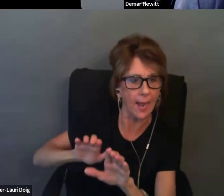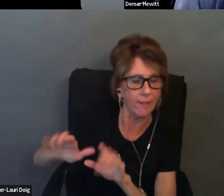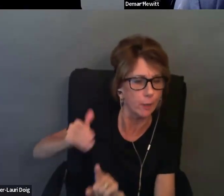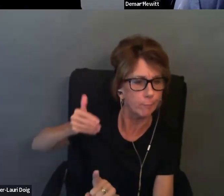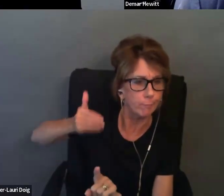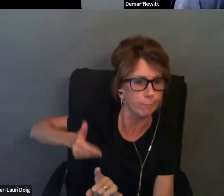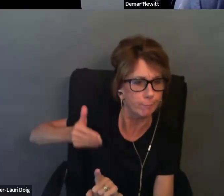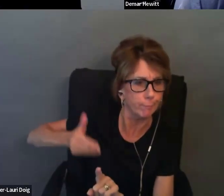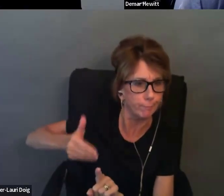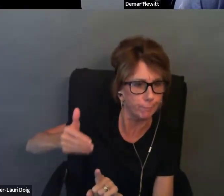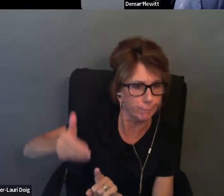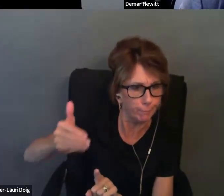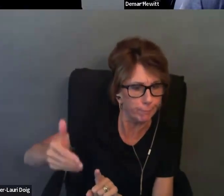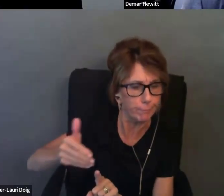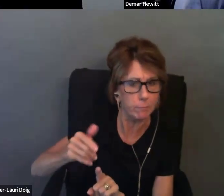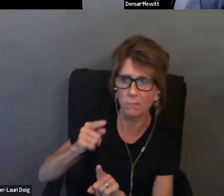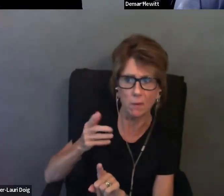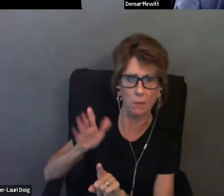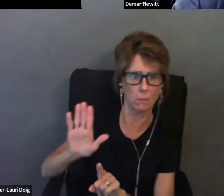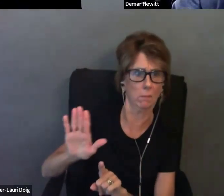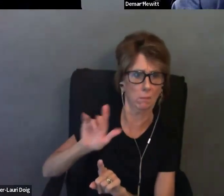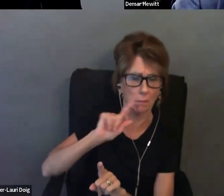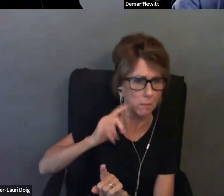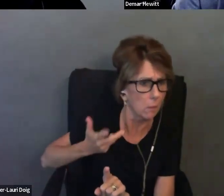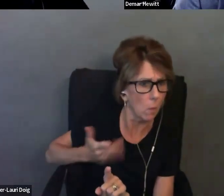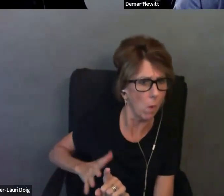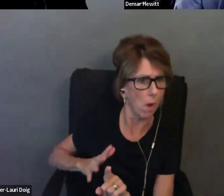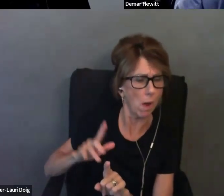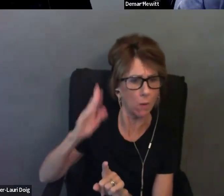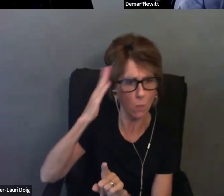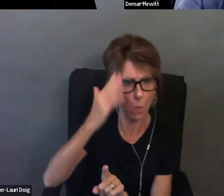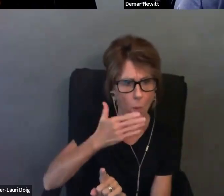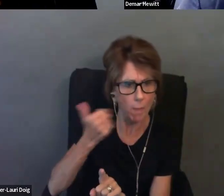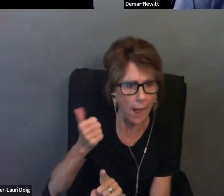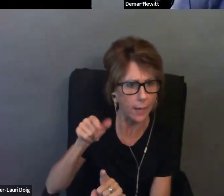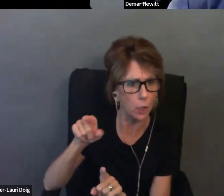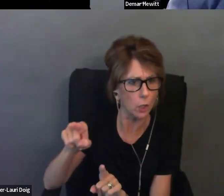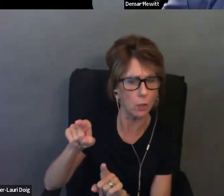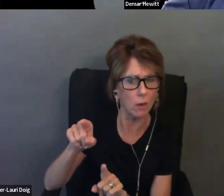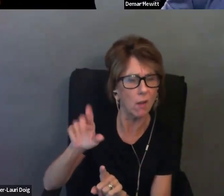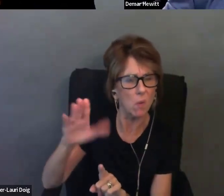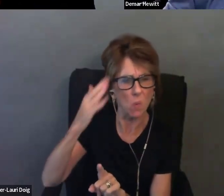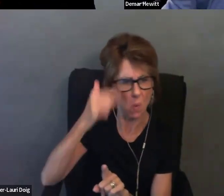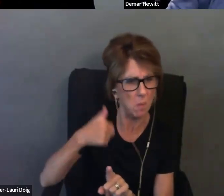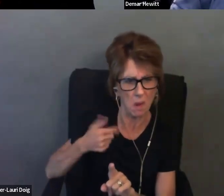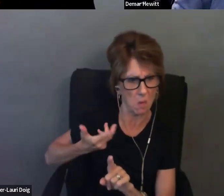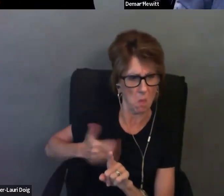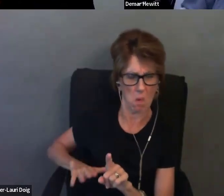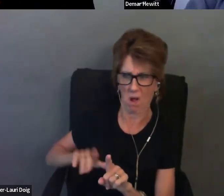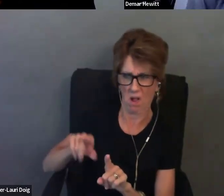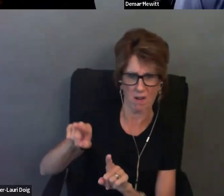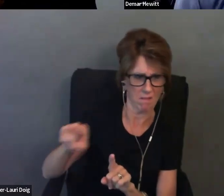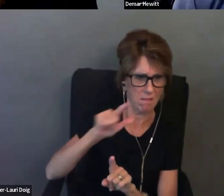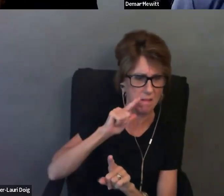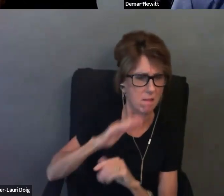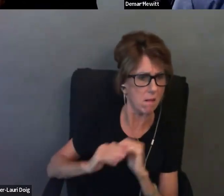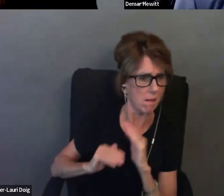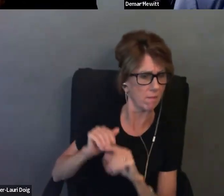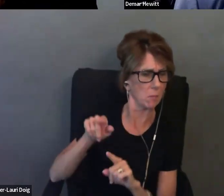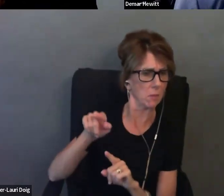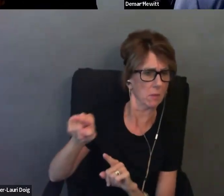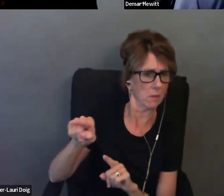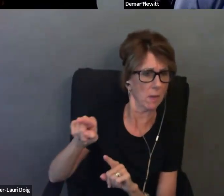was unwelcomed or ought to have known to be unwelcome. So it does require a